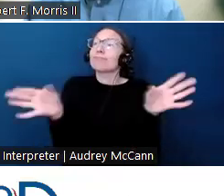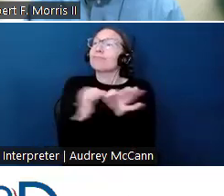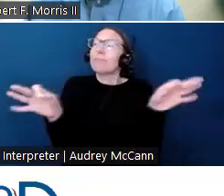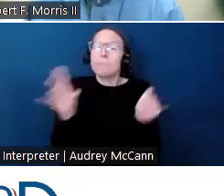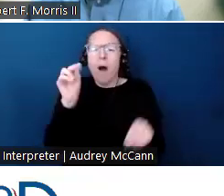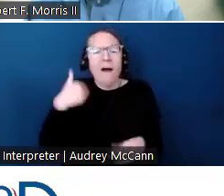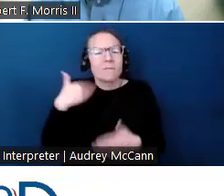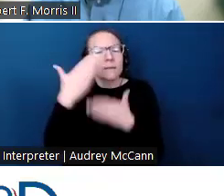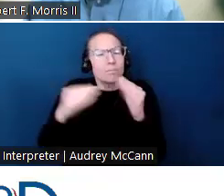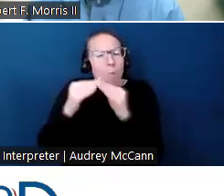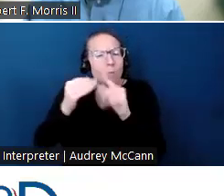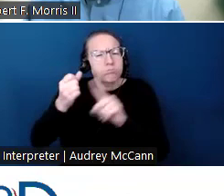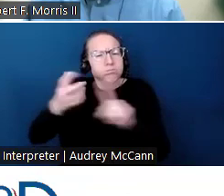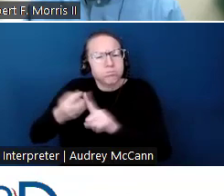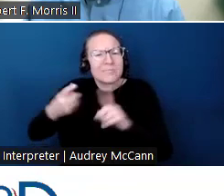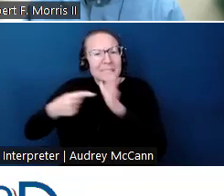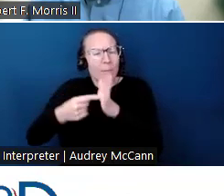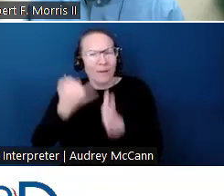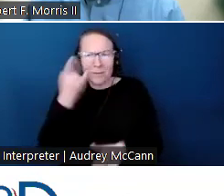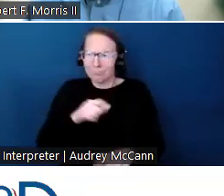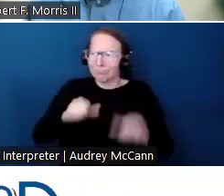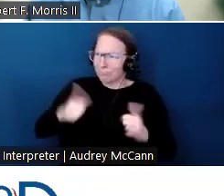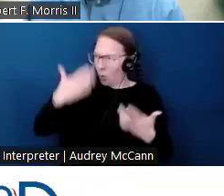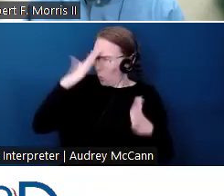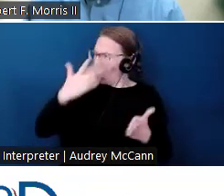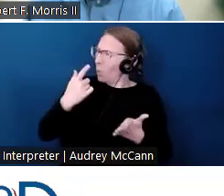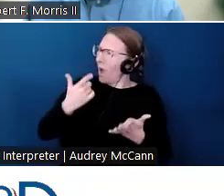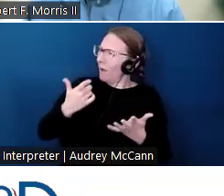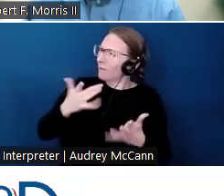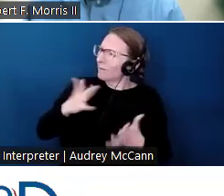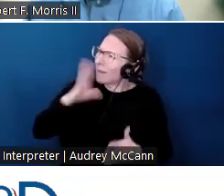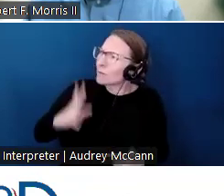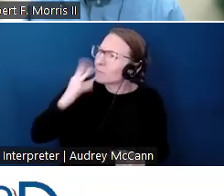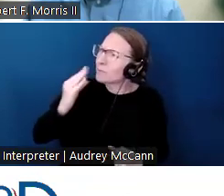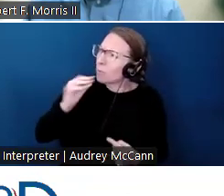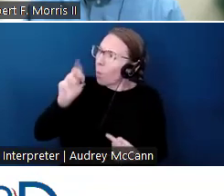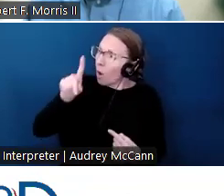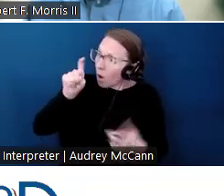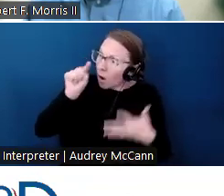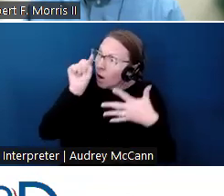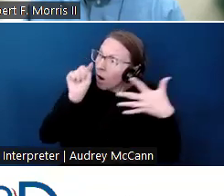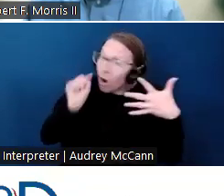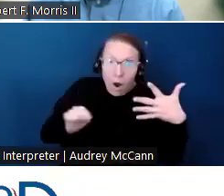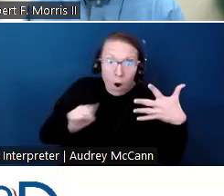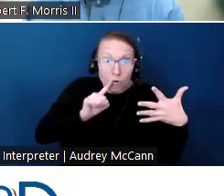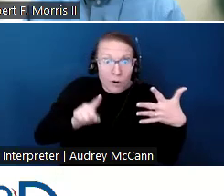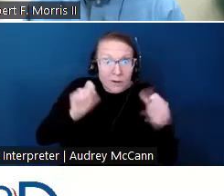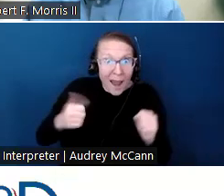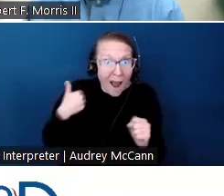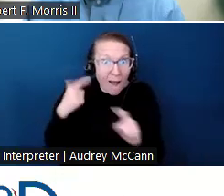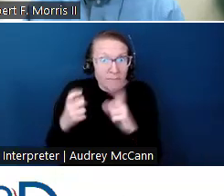off, in case somebody's not familiar with requesting accommodation or didn't realize that some of those things would be an accommodation.